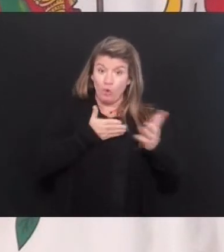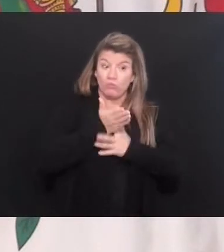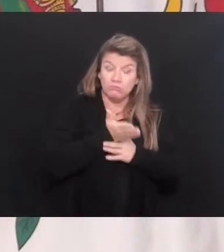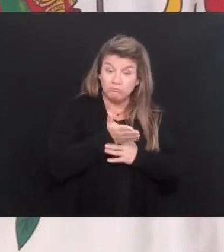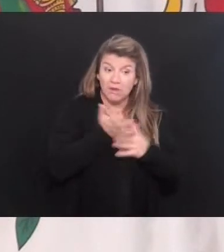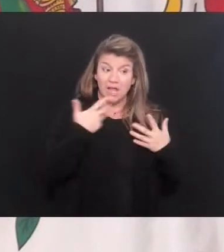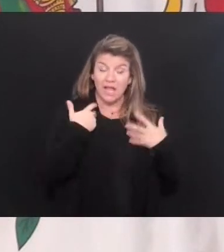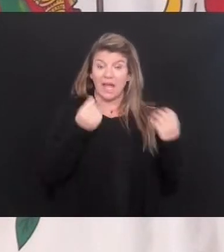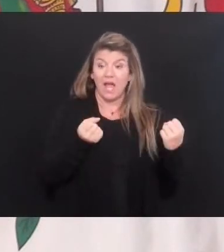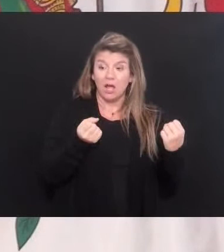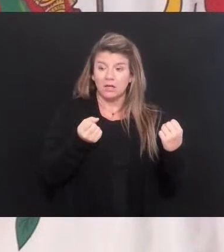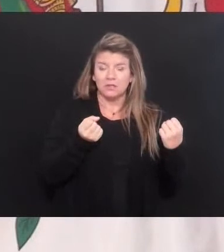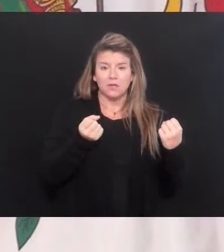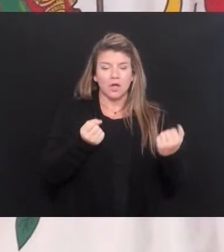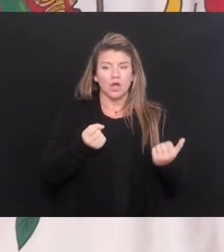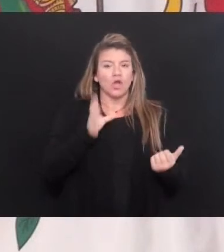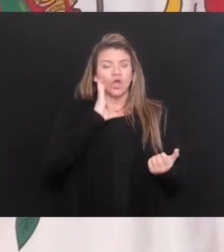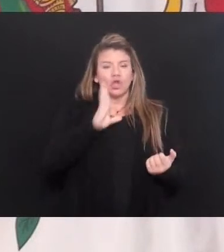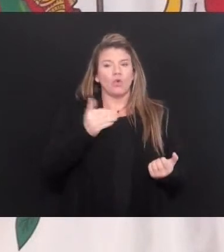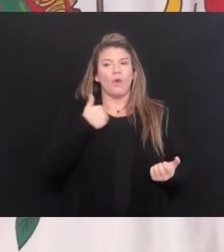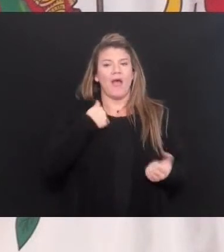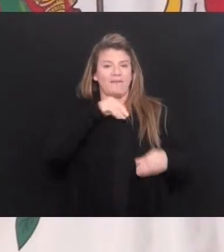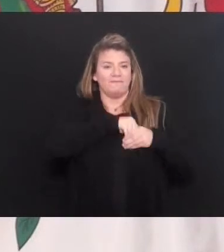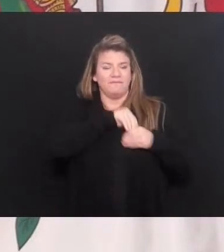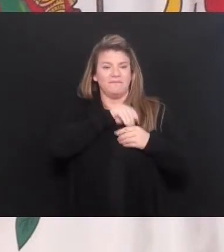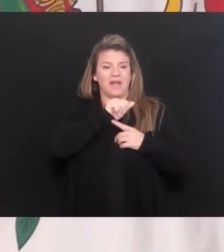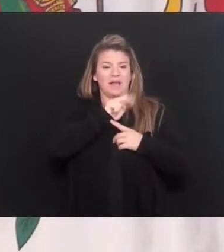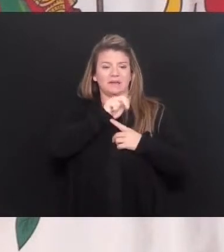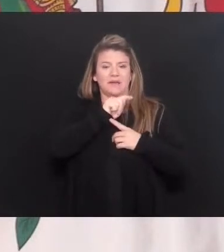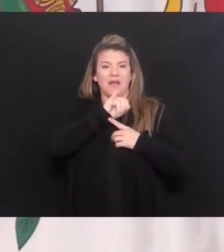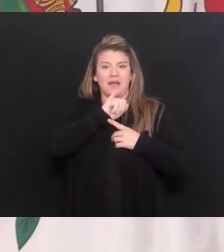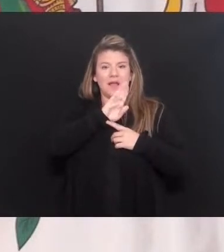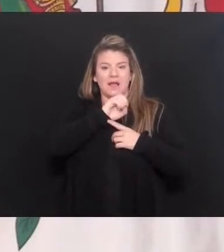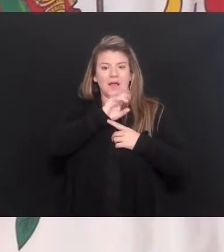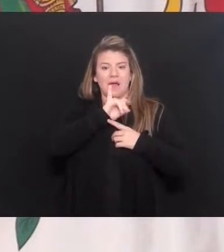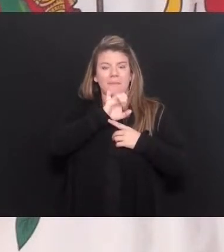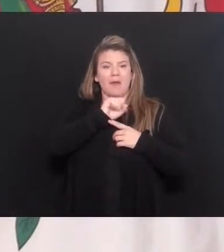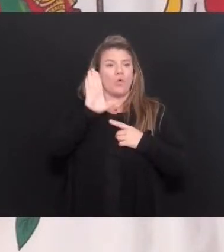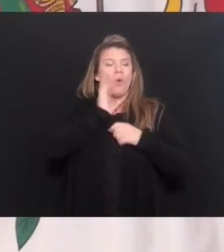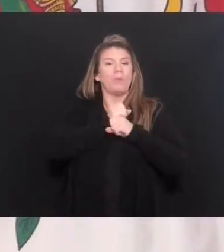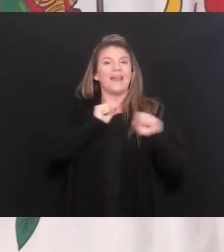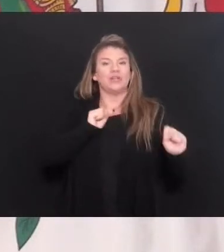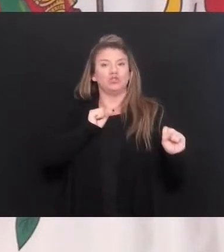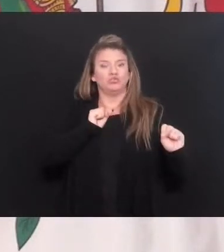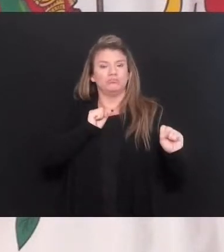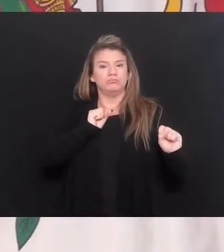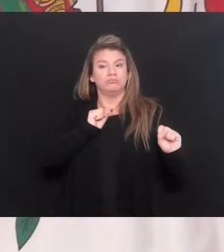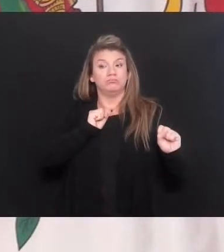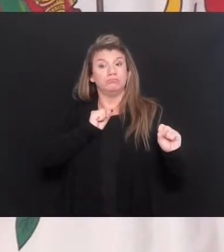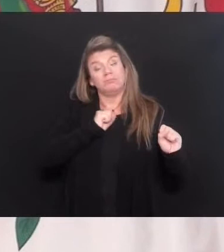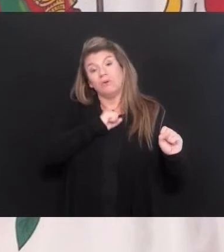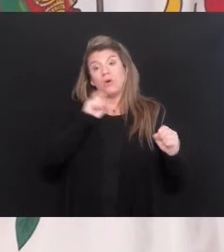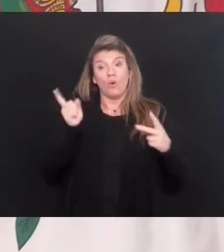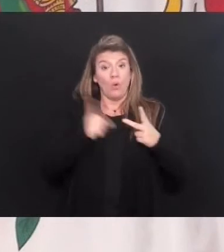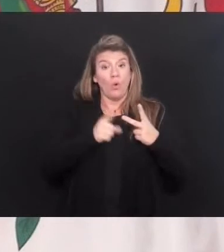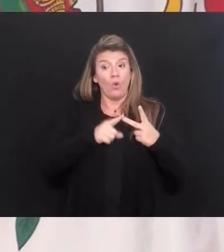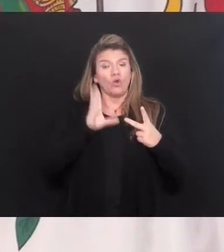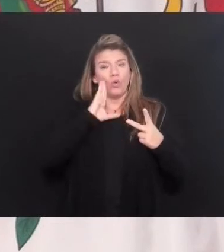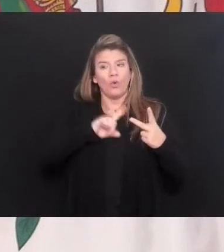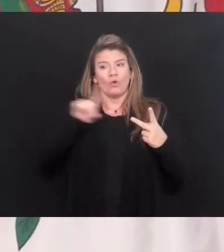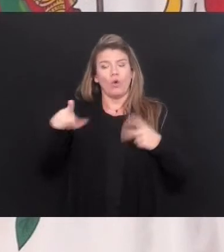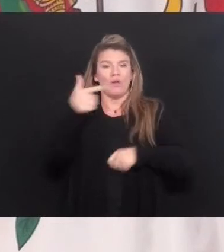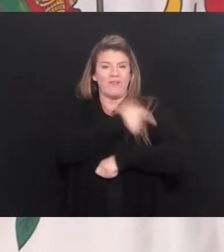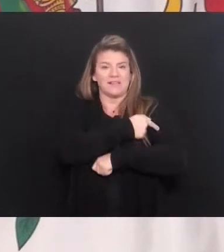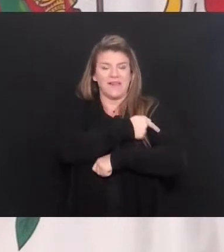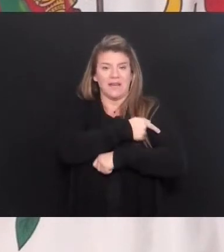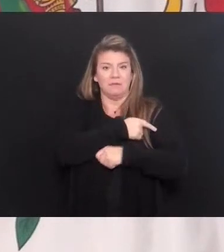it, you're going to probably have antibodies that are going to help and protect you to some degree, or you're going to get vaccinated. One